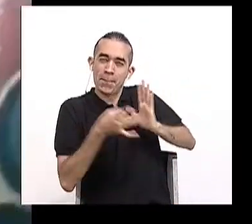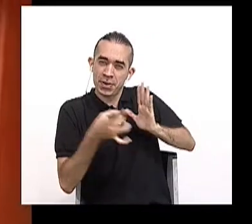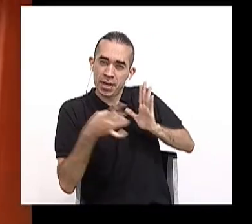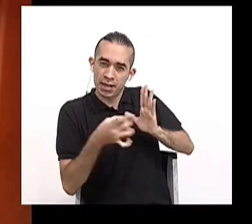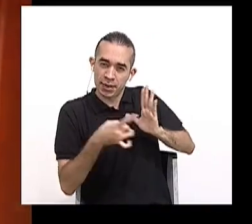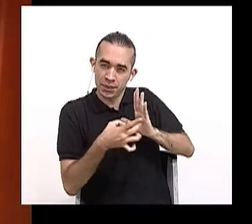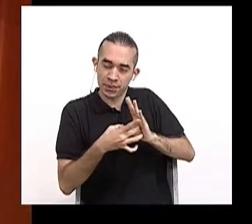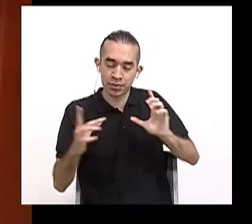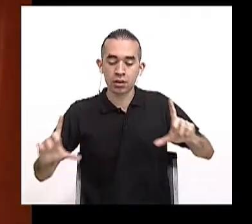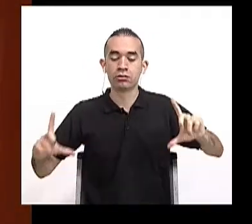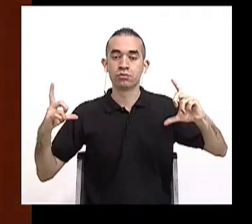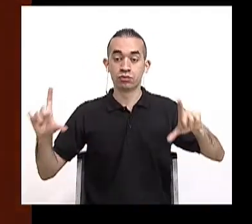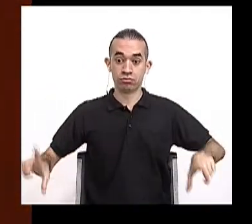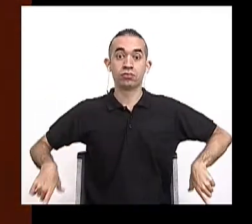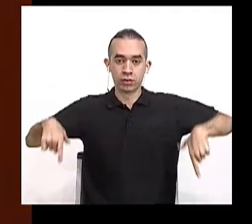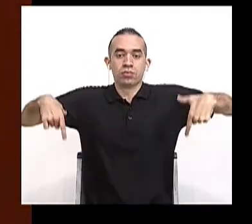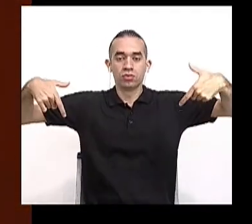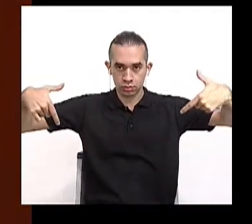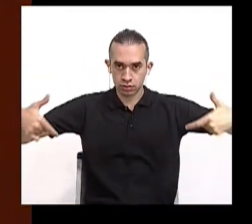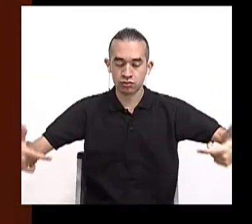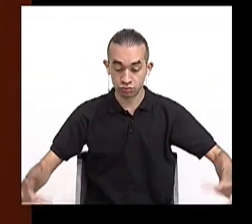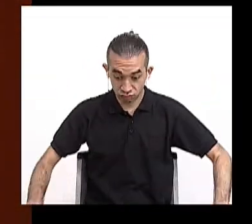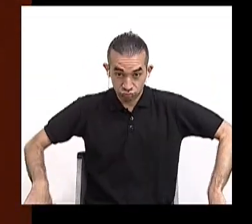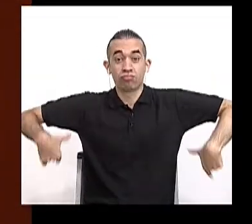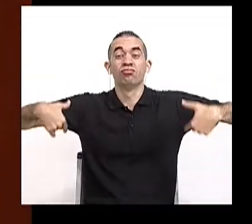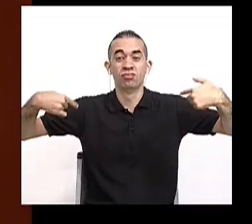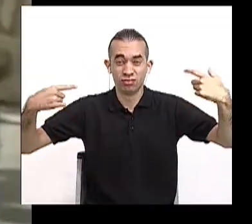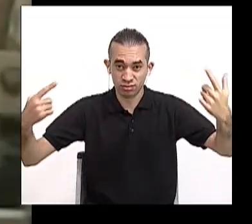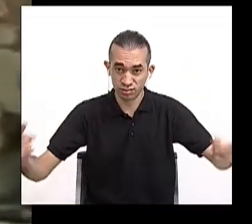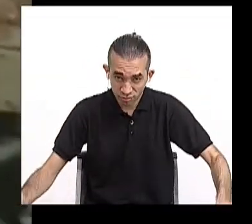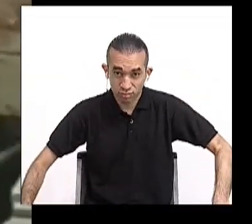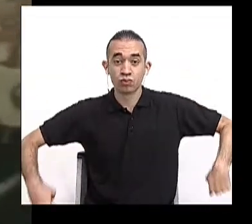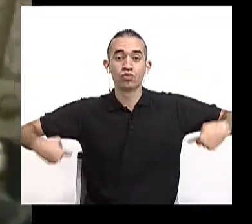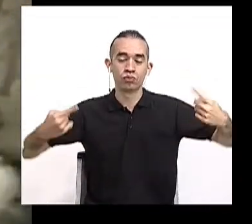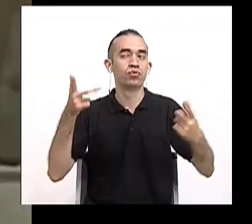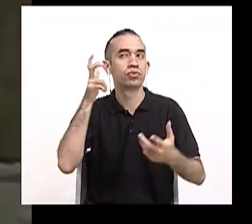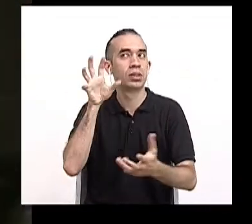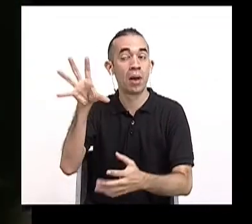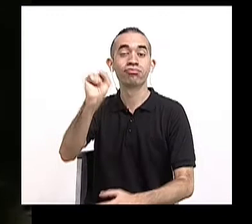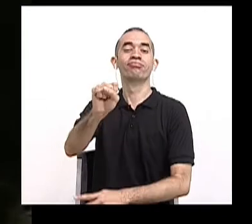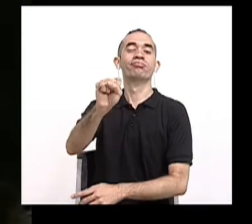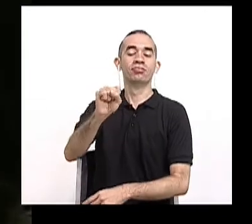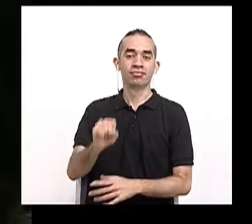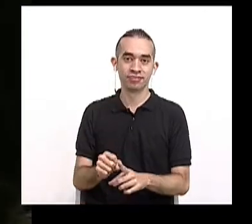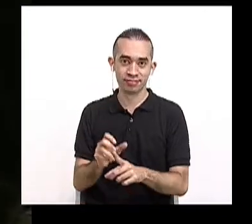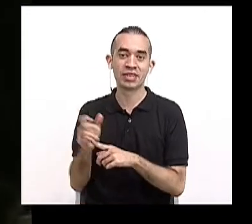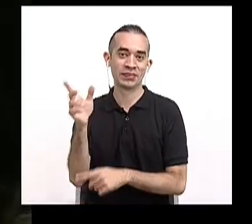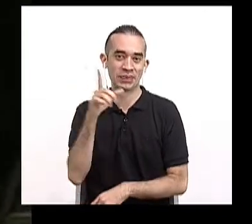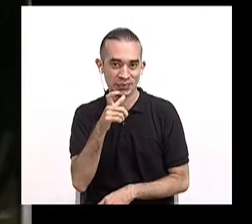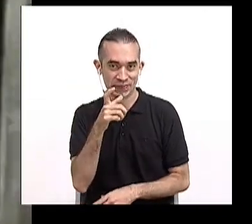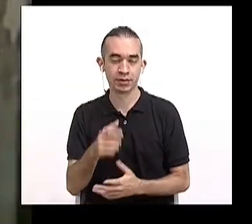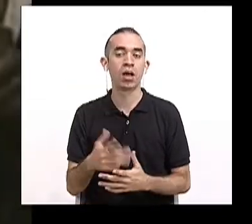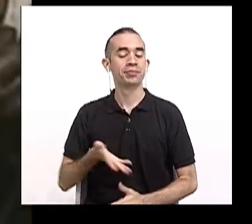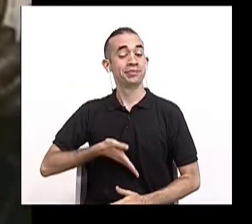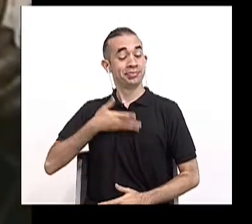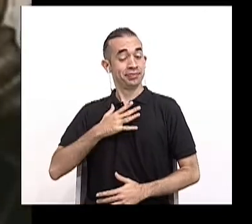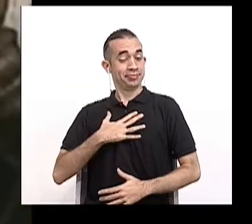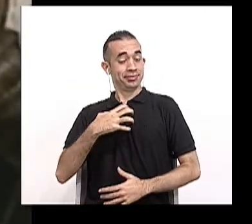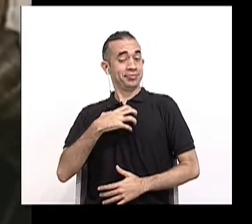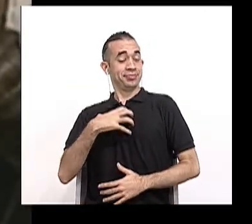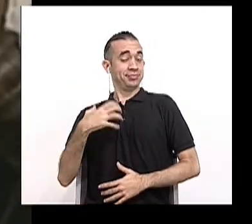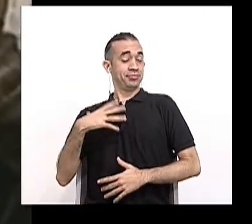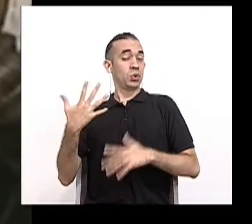Each ox cart was designed to make its own song, a unique chime produced by a metal ring striking the